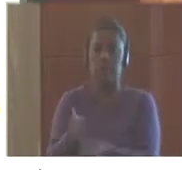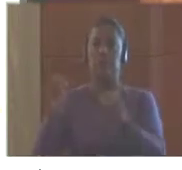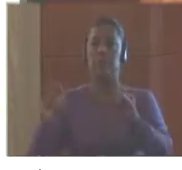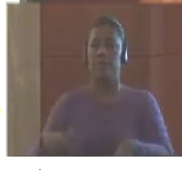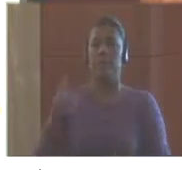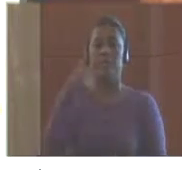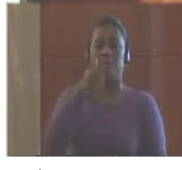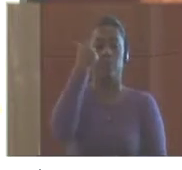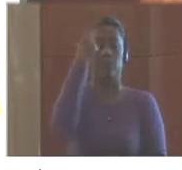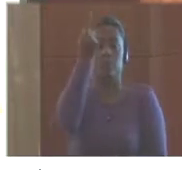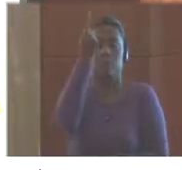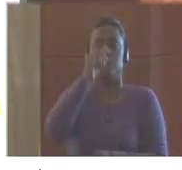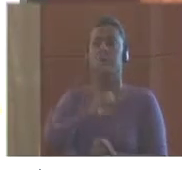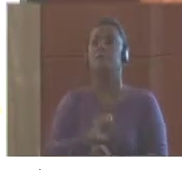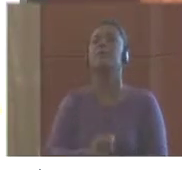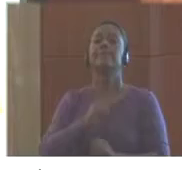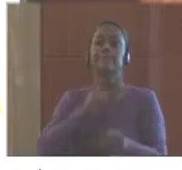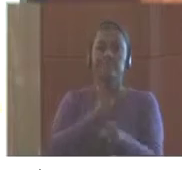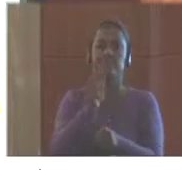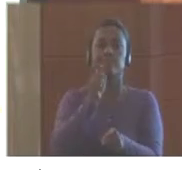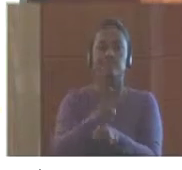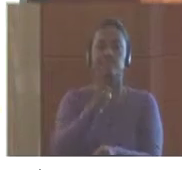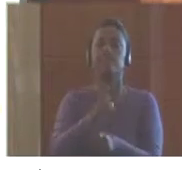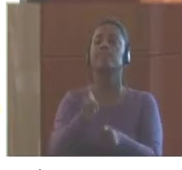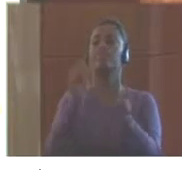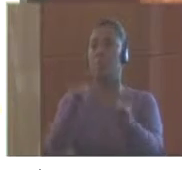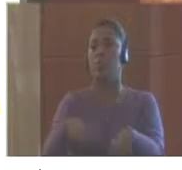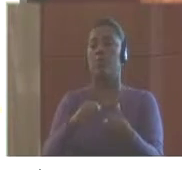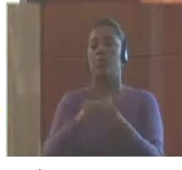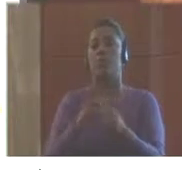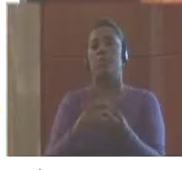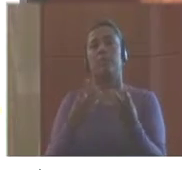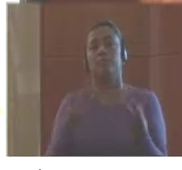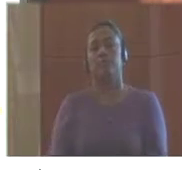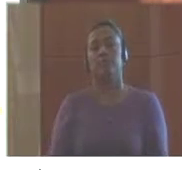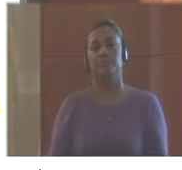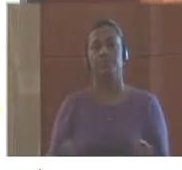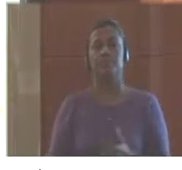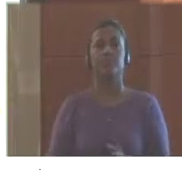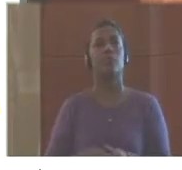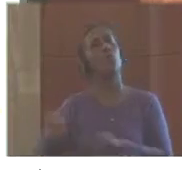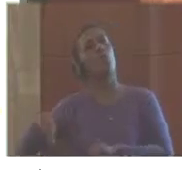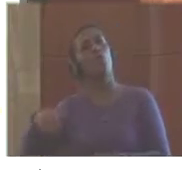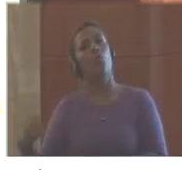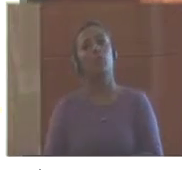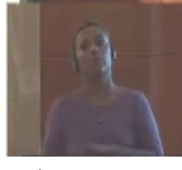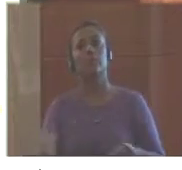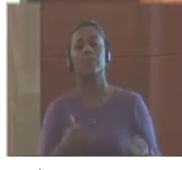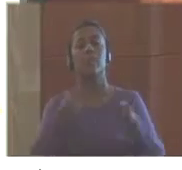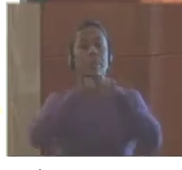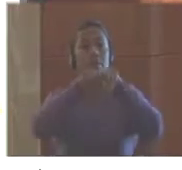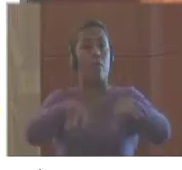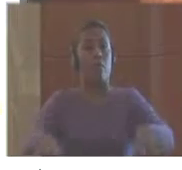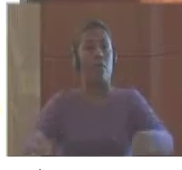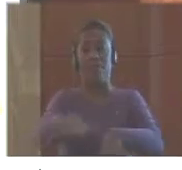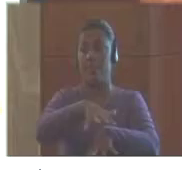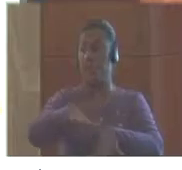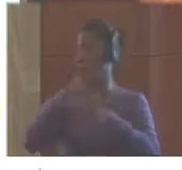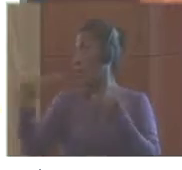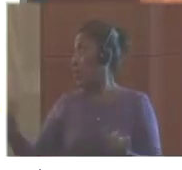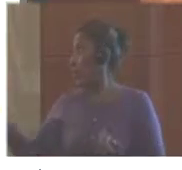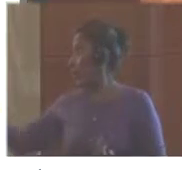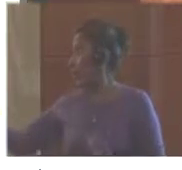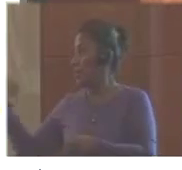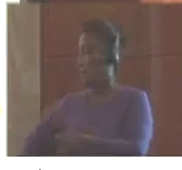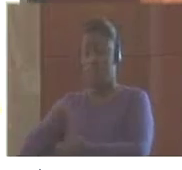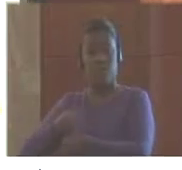on a social and political and economic level. But other aspects can also be can also influence. For instance, these